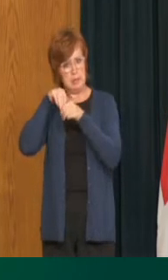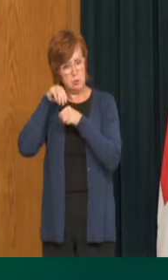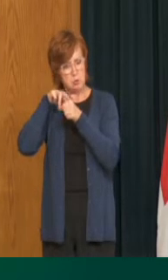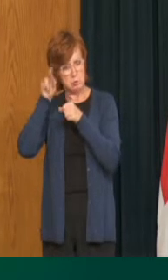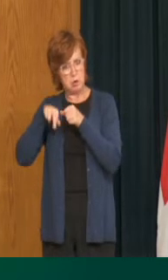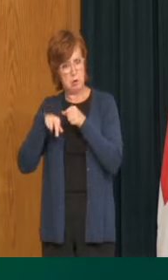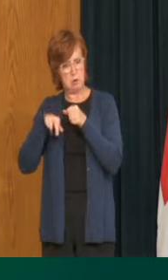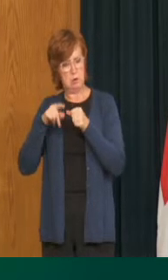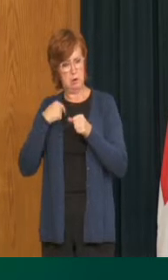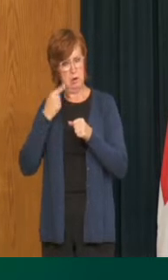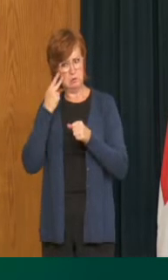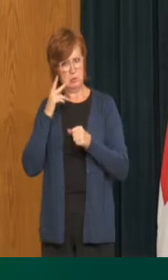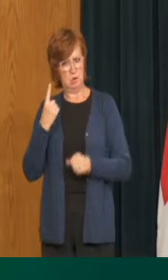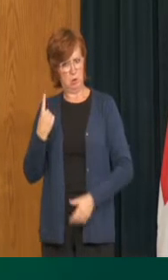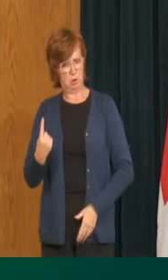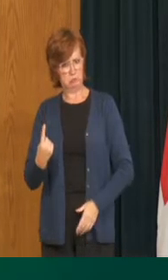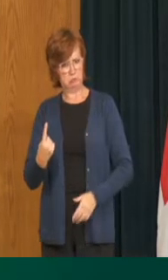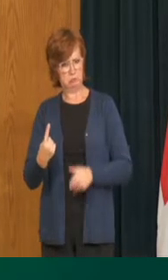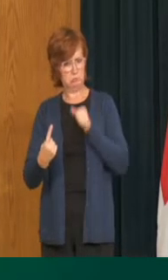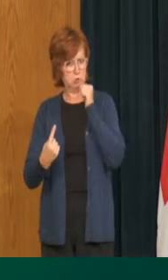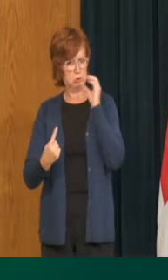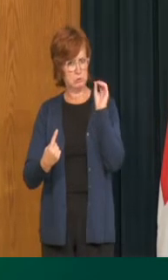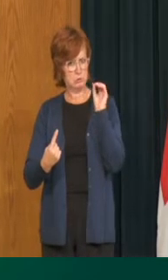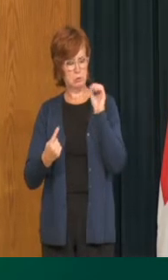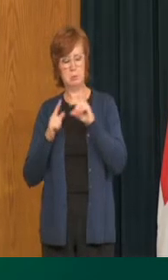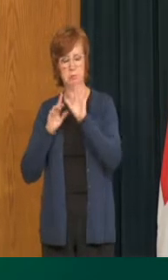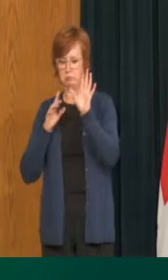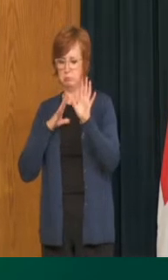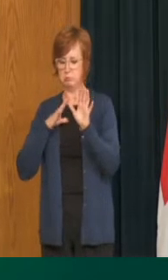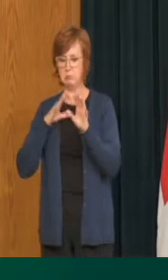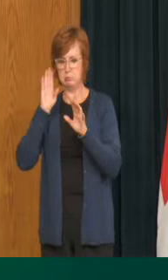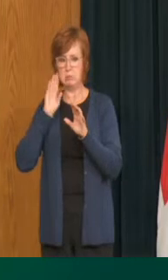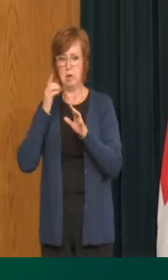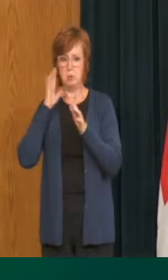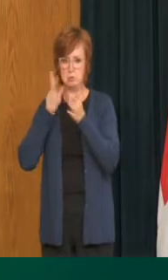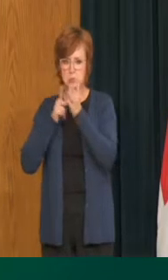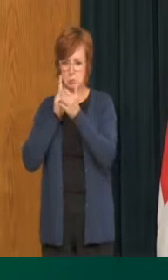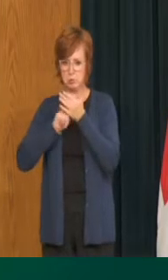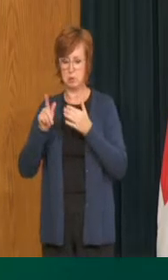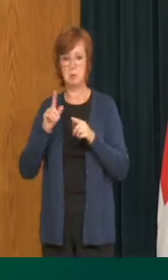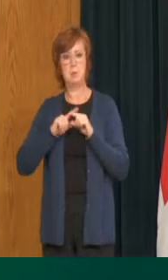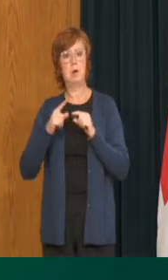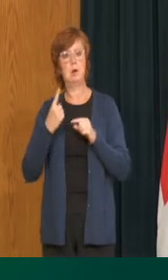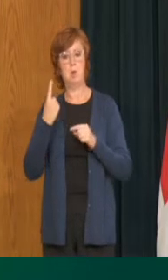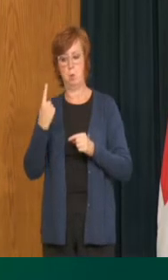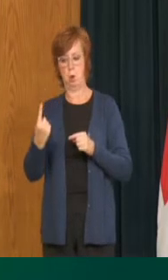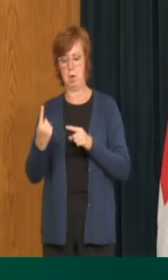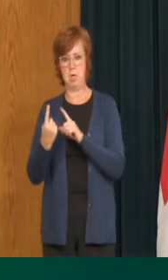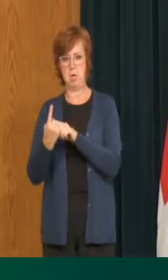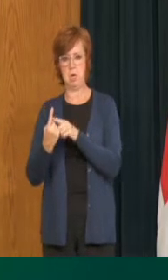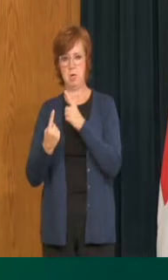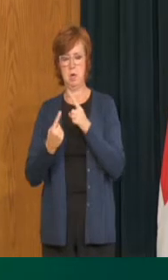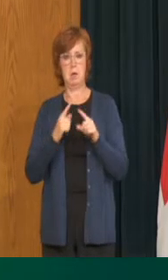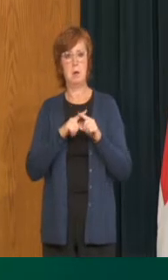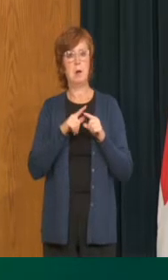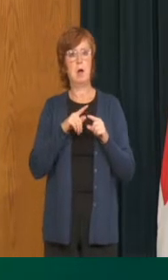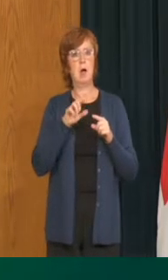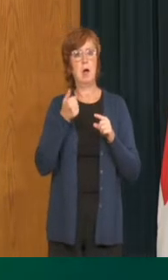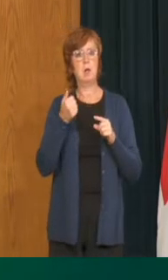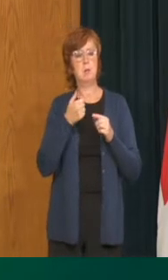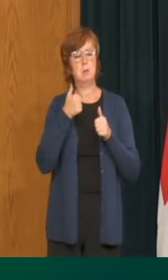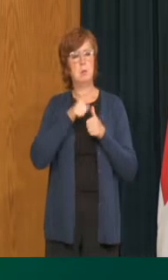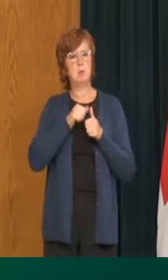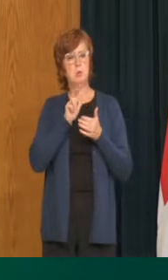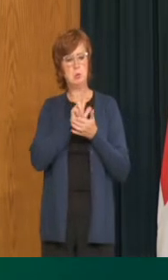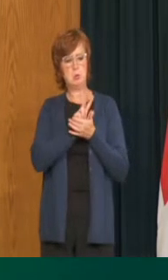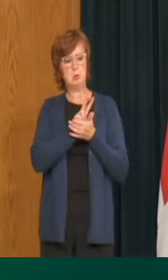think what that shows is that we had a bit of an increase in the Regina area. There's an outbreak in another workplace, not the refinery, a few weeks